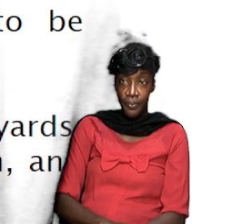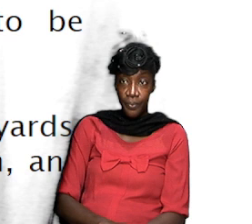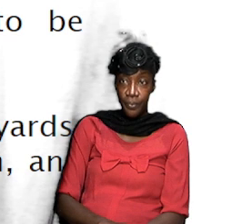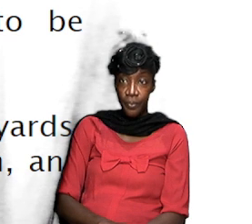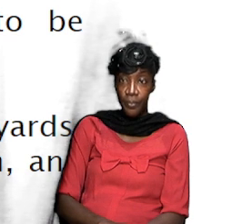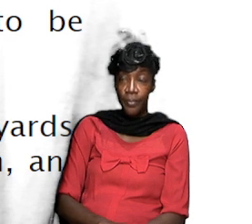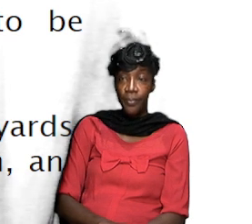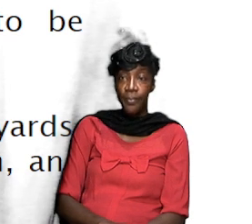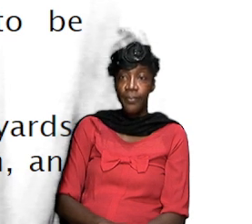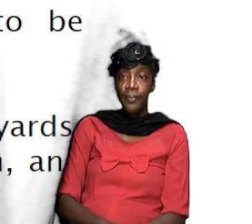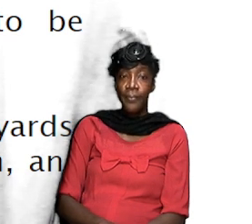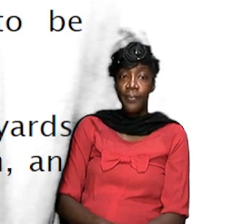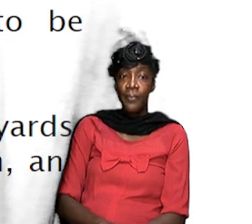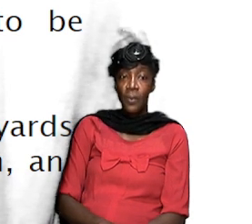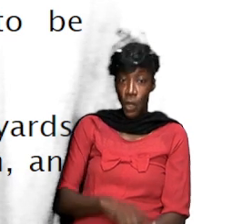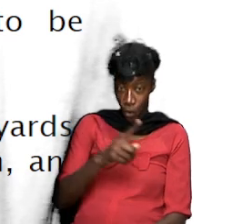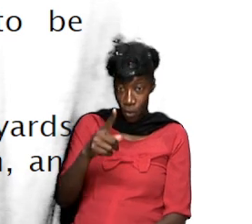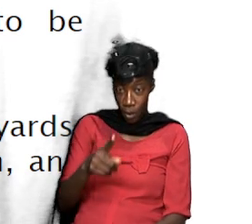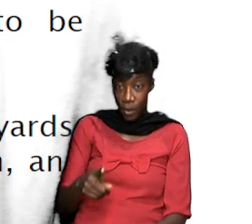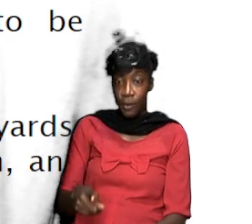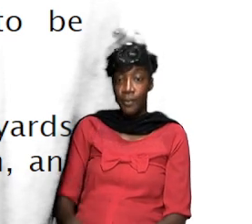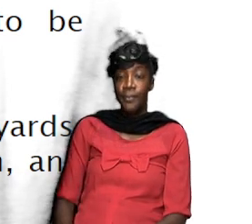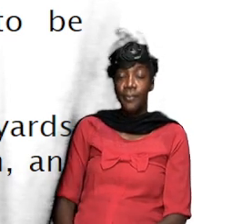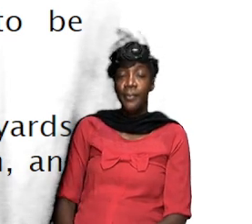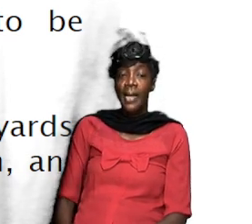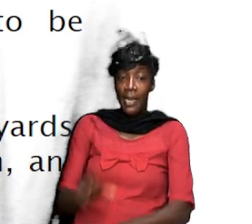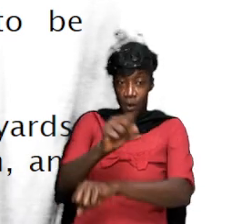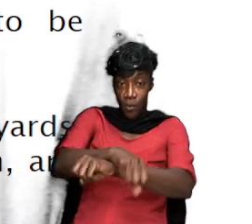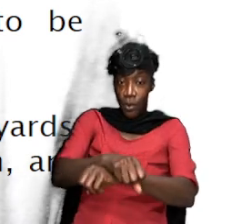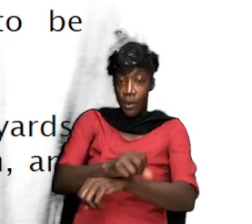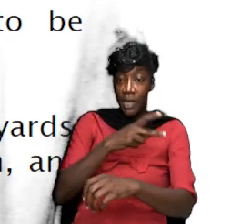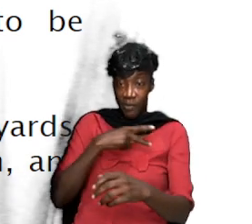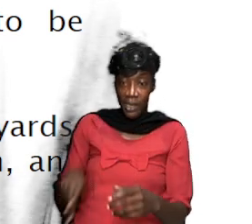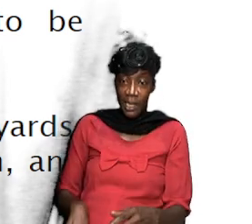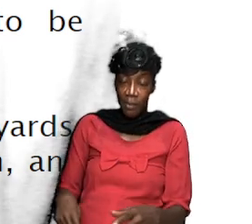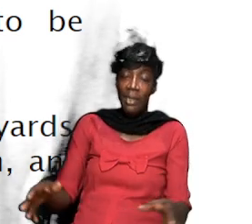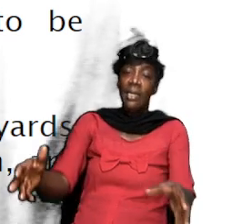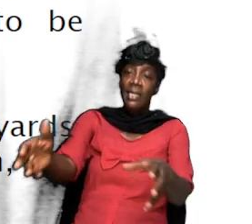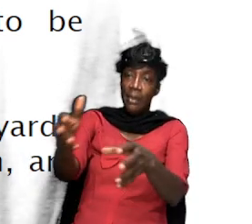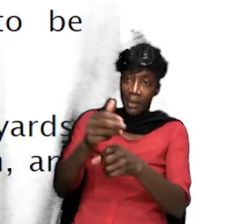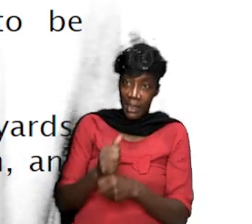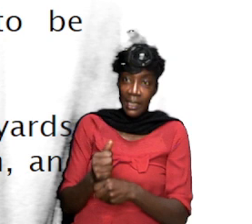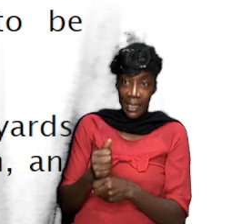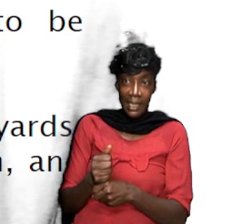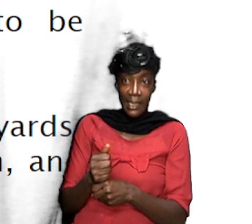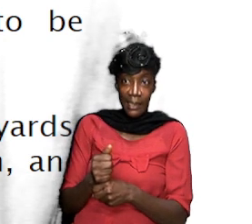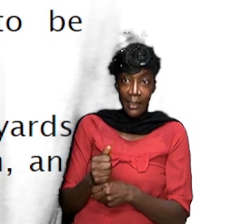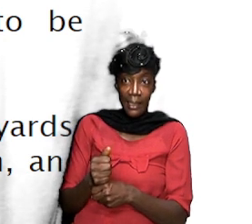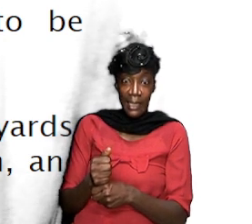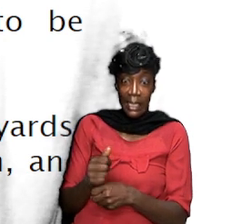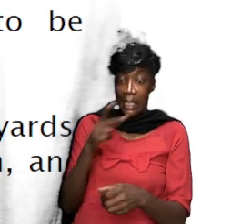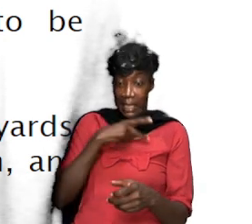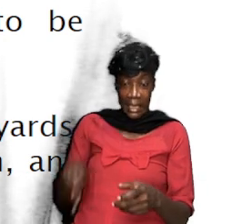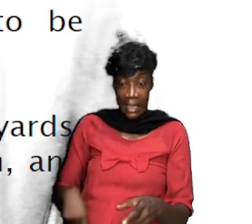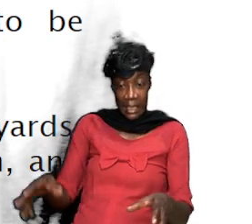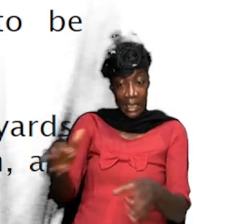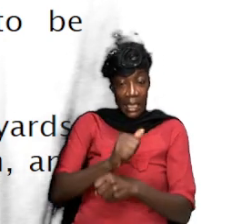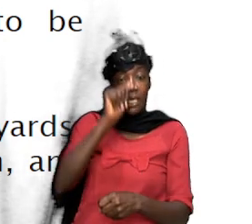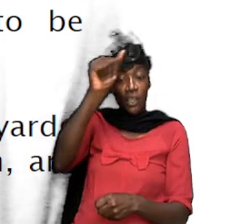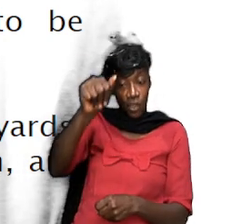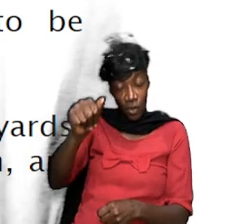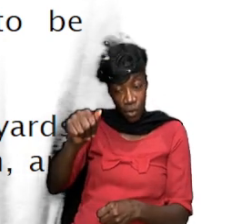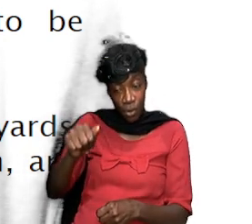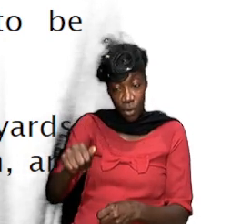So let us look at the manner of the king. He said, "He will take your sons." I was pointing it out, He will take your sons